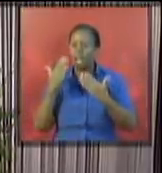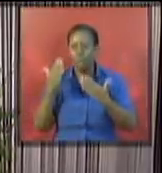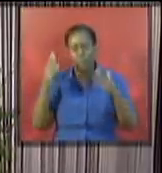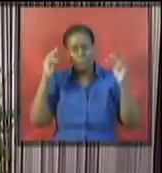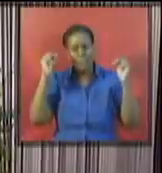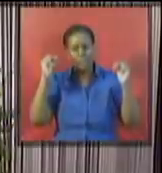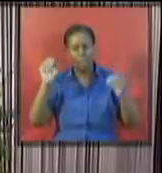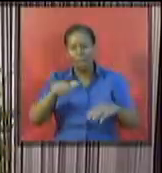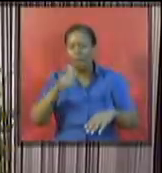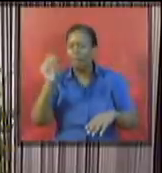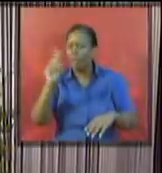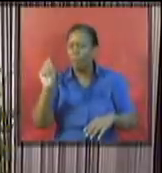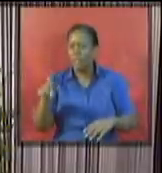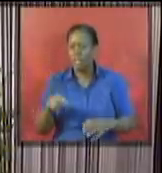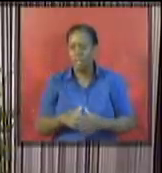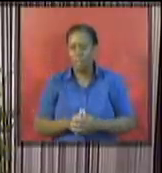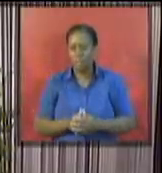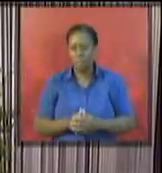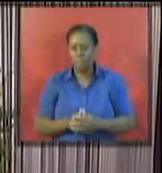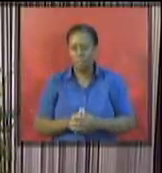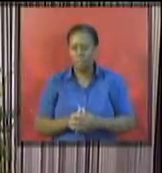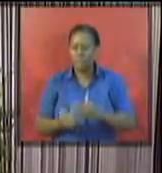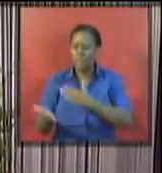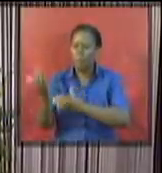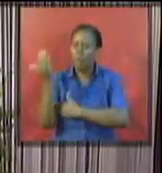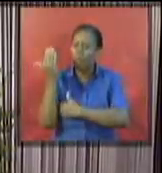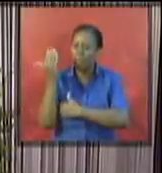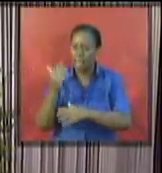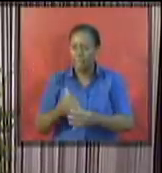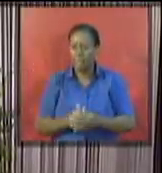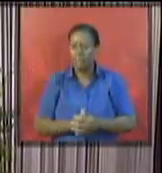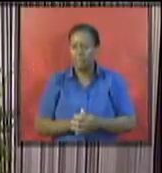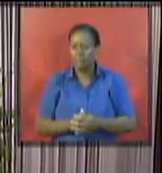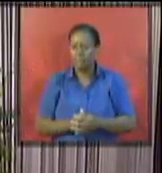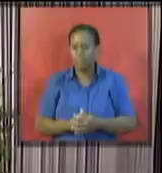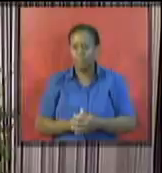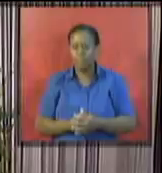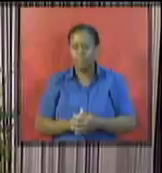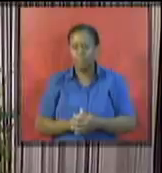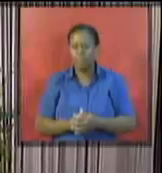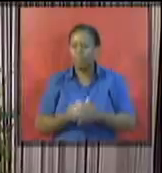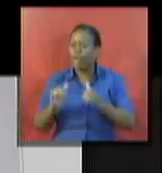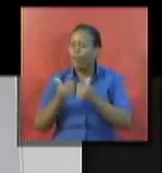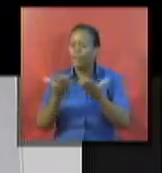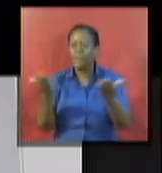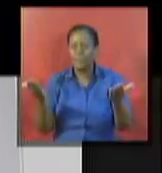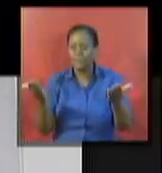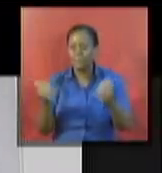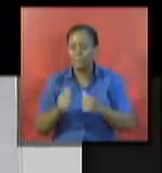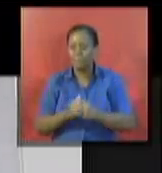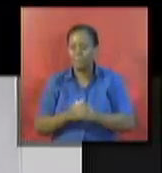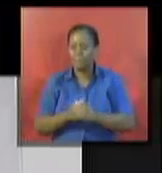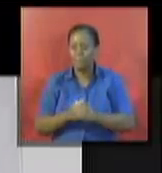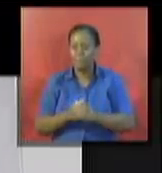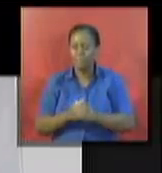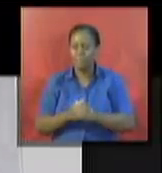Hi, good morning, everyone. Rashad Khan, Guardian Media. How are you all going? Great, thank you. Thank you. How are you? All right, welcome back, Minister Deyalsingh, to the